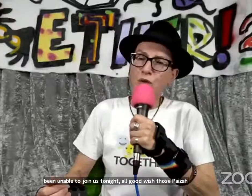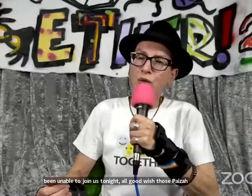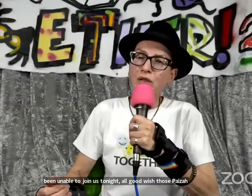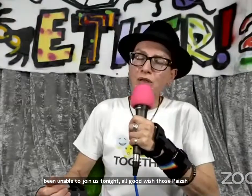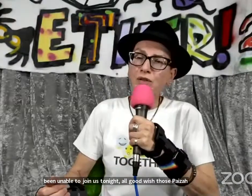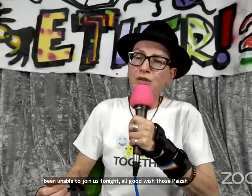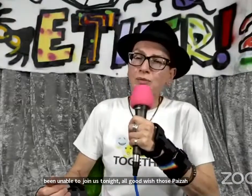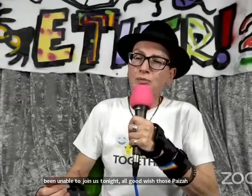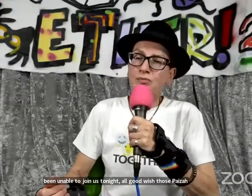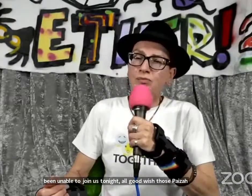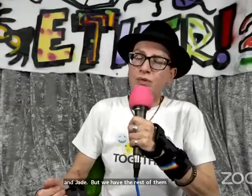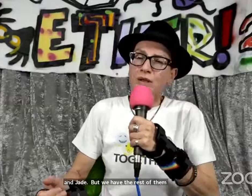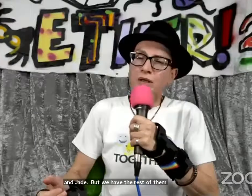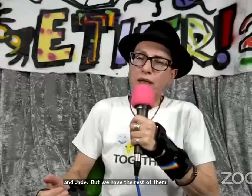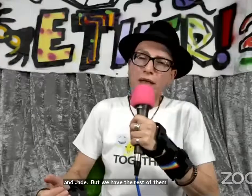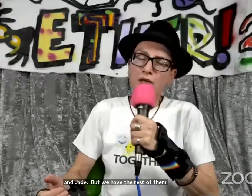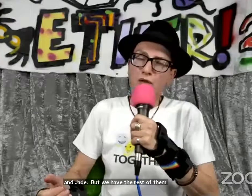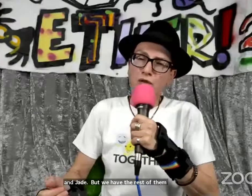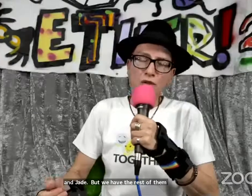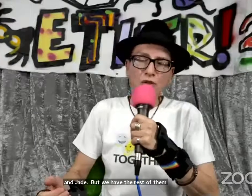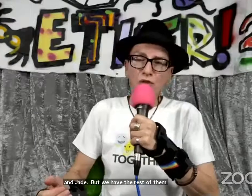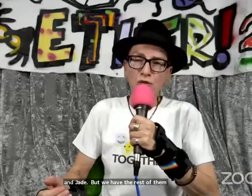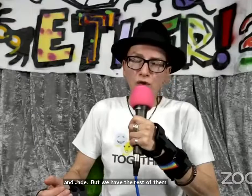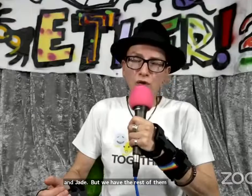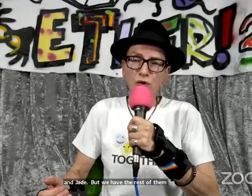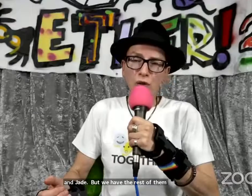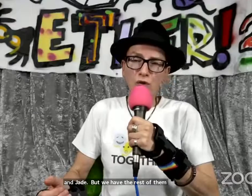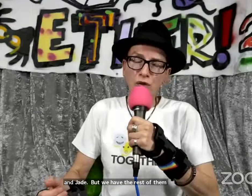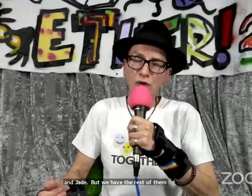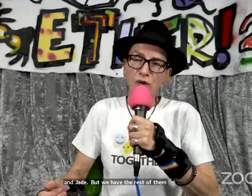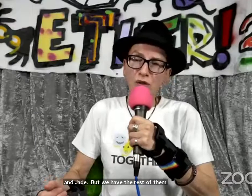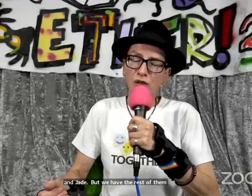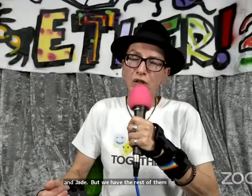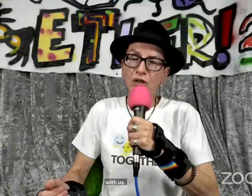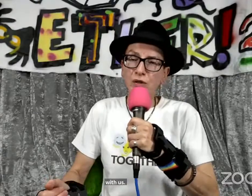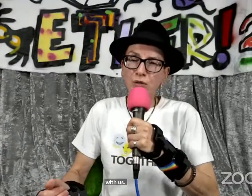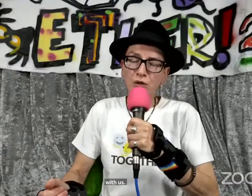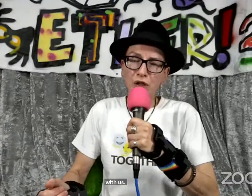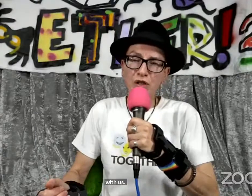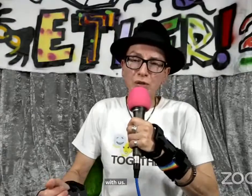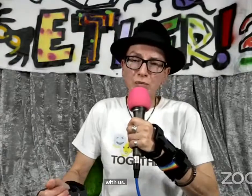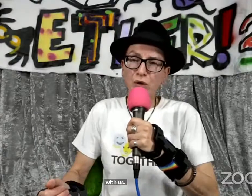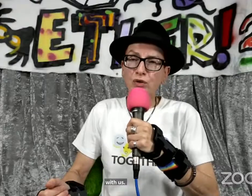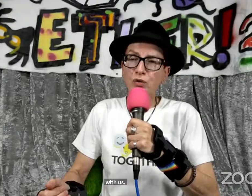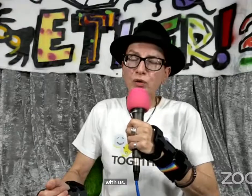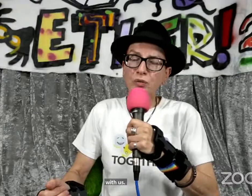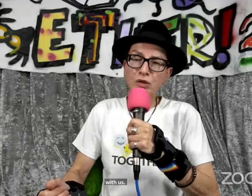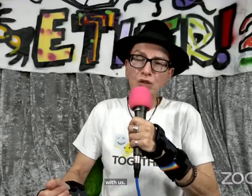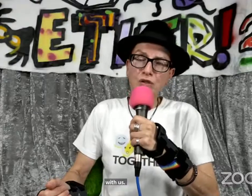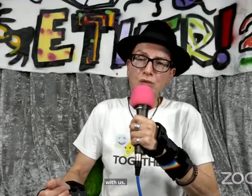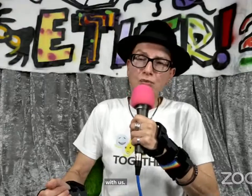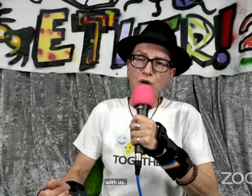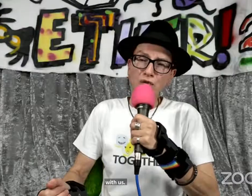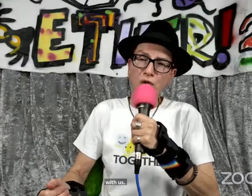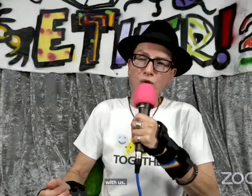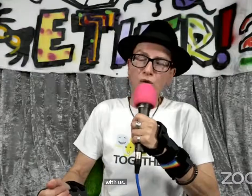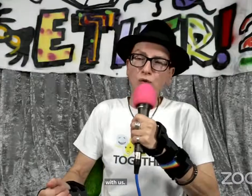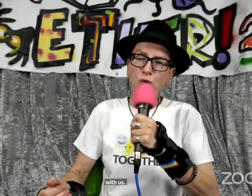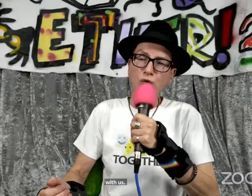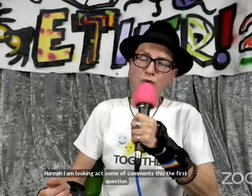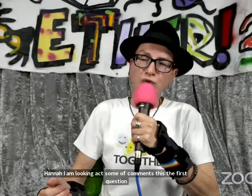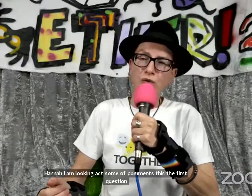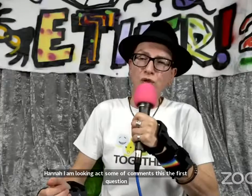of the comments. And this is the first question I'm going to take, and it's from Jane Marjoram, and she says,